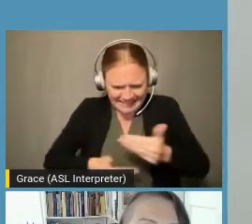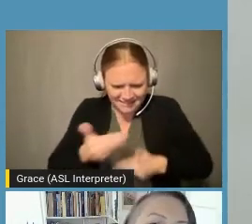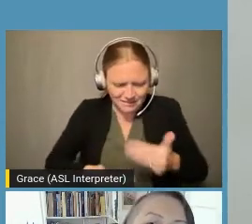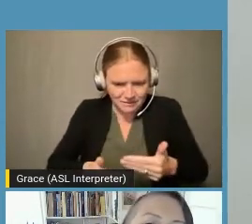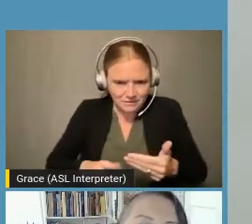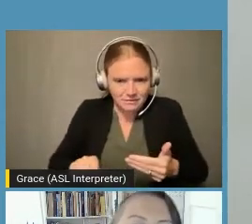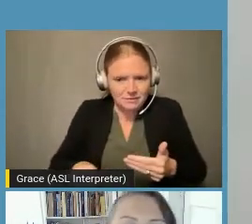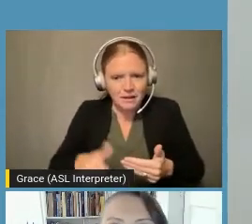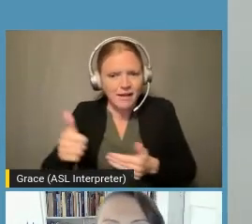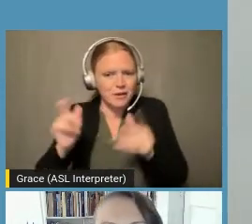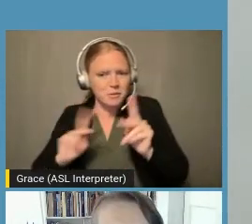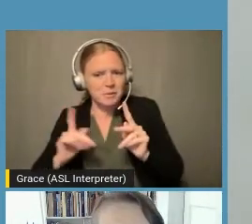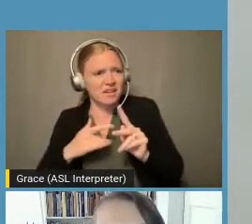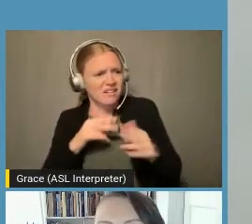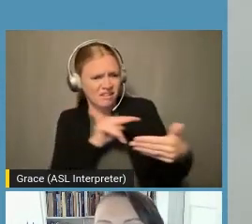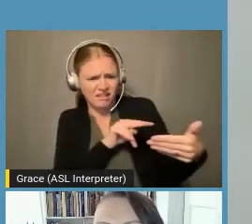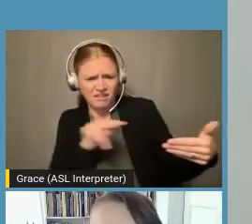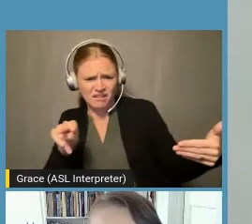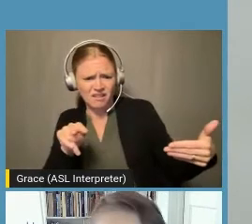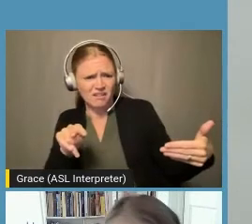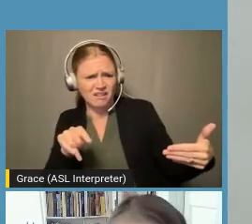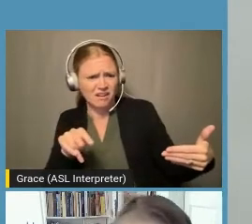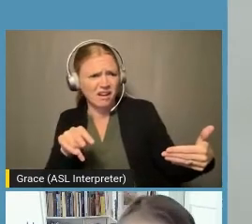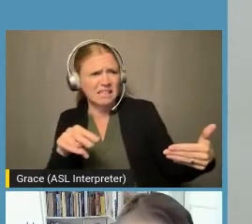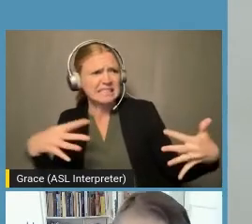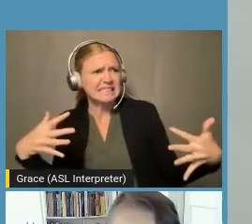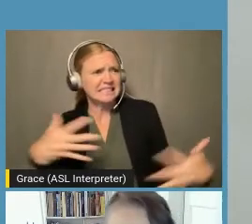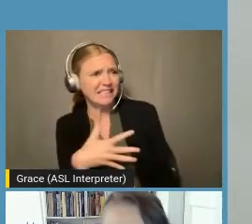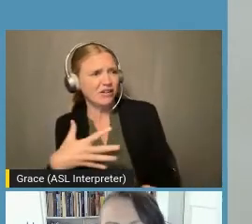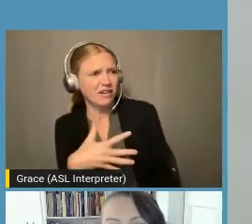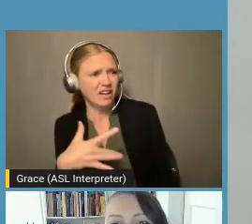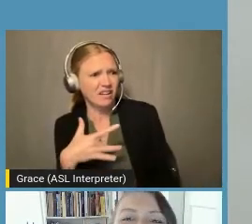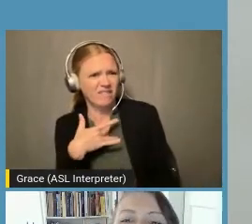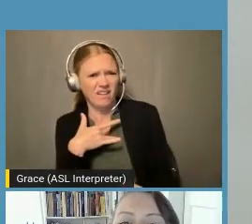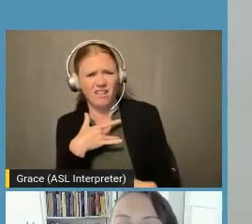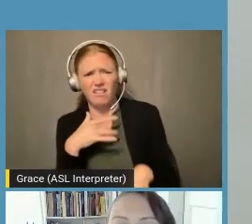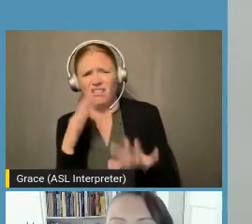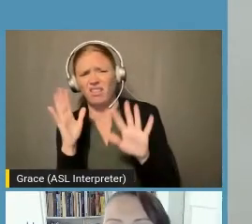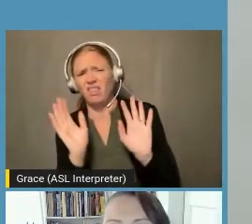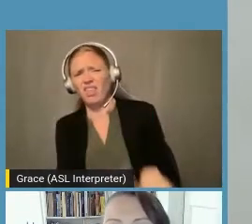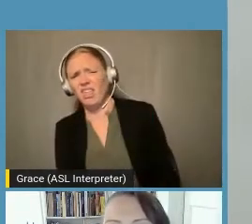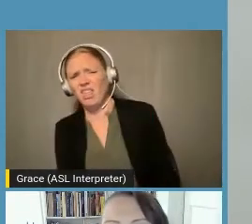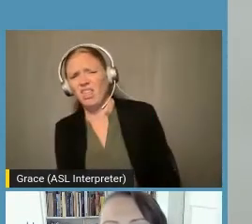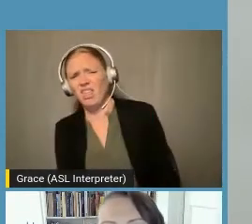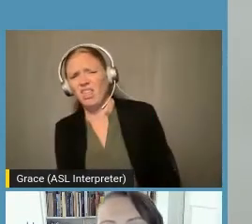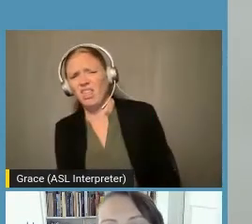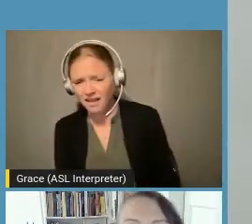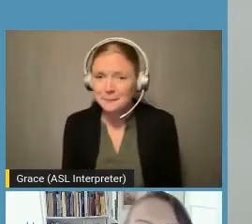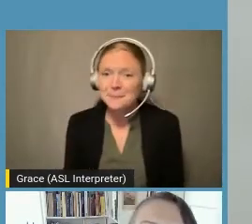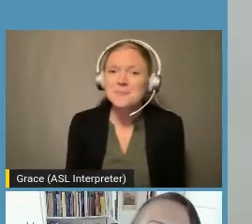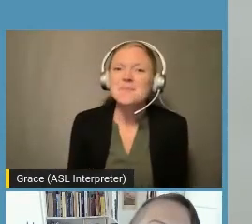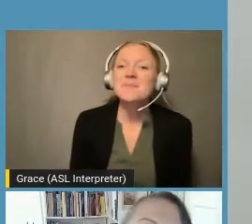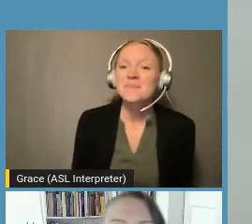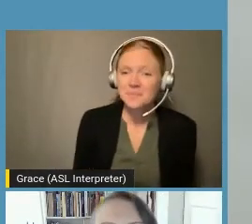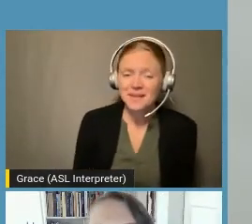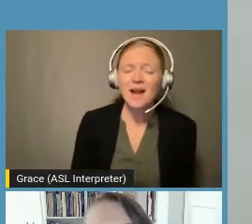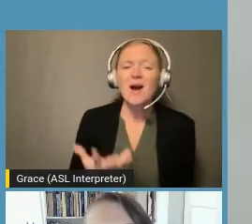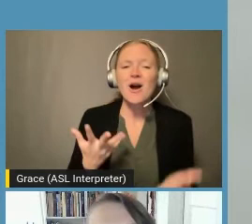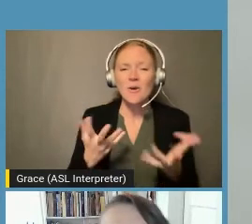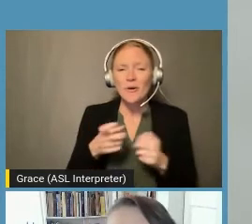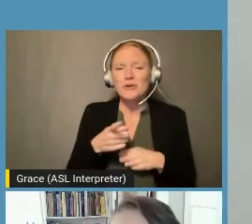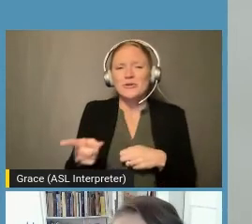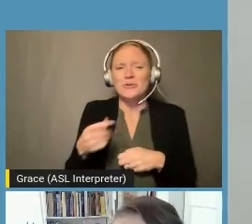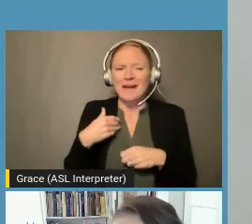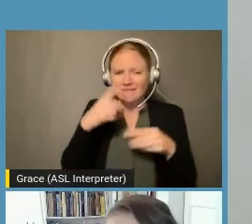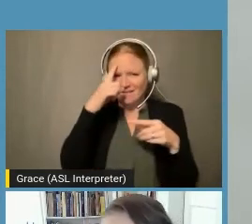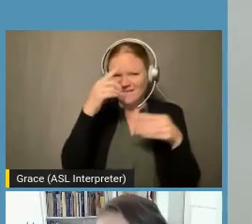absolutely terrifying or demotivating. So I want to encourage you to have an agile-ish mindset